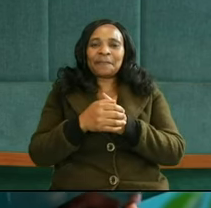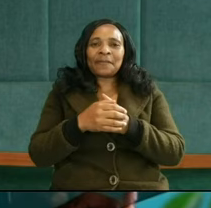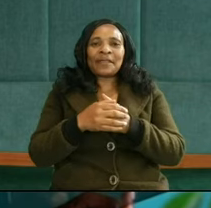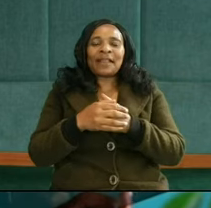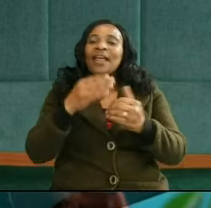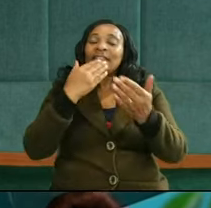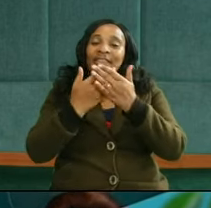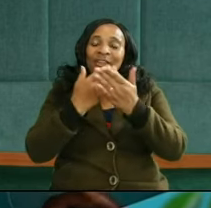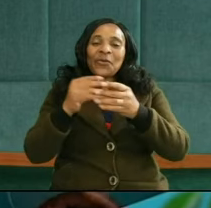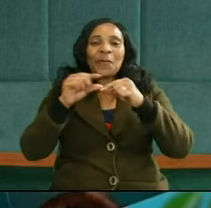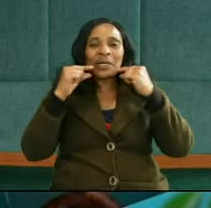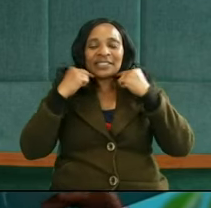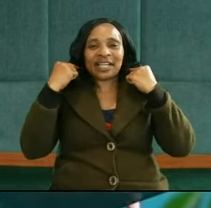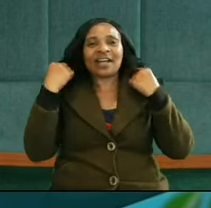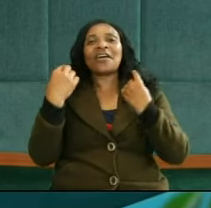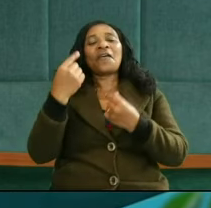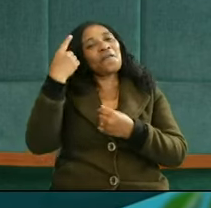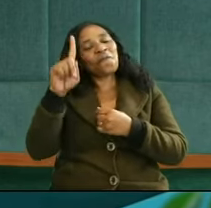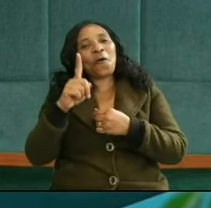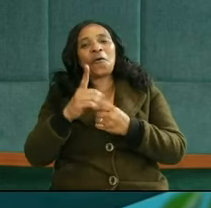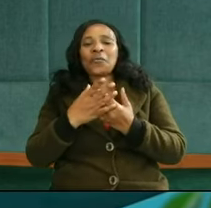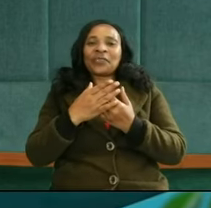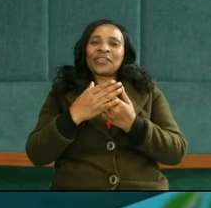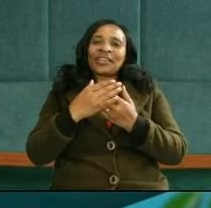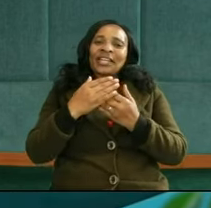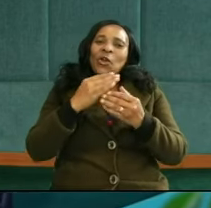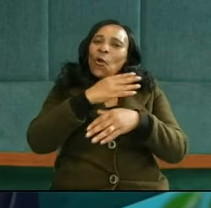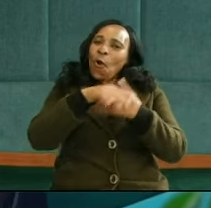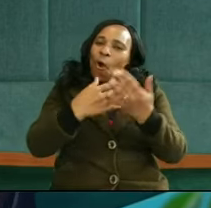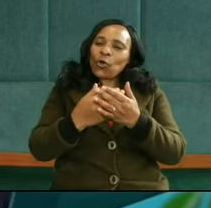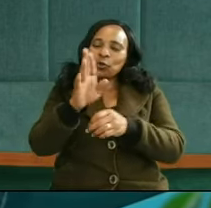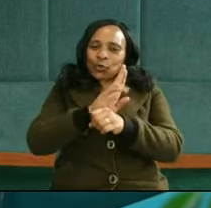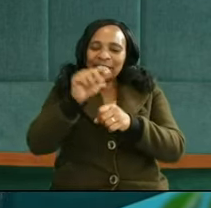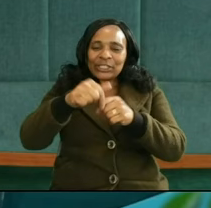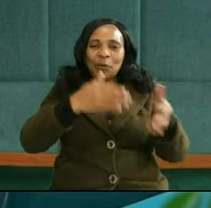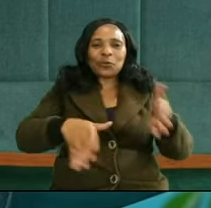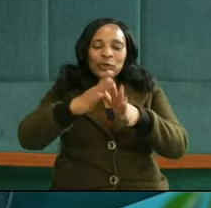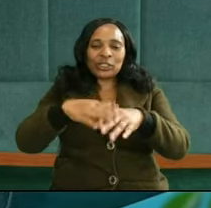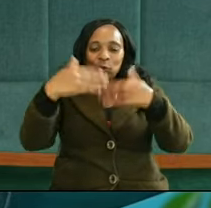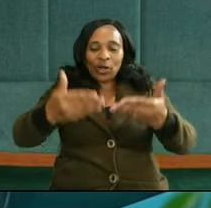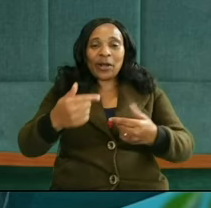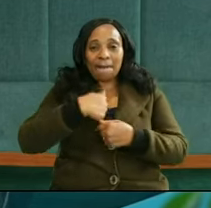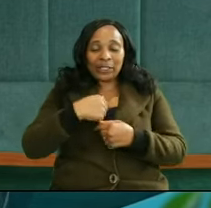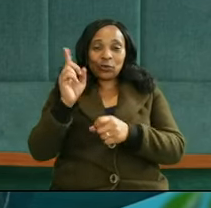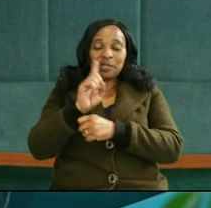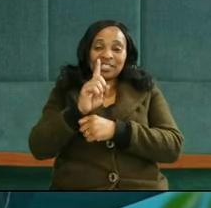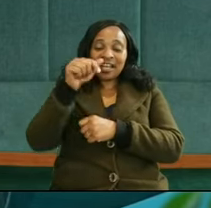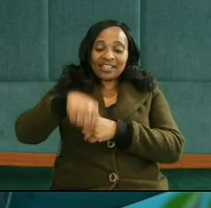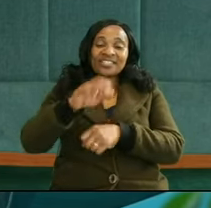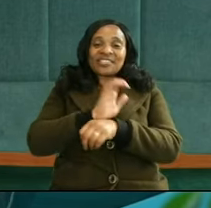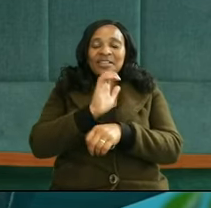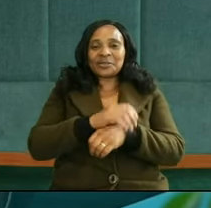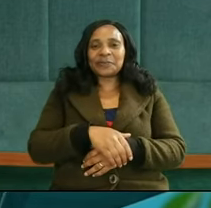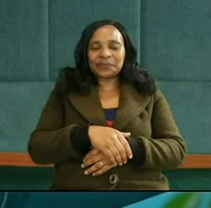Thank you, Pastor, thank you, my colleague pastors, for this opportunity to minister in this great church. And